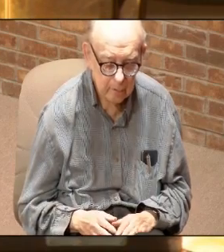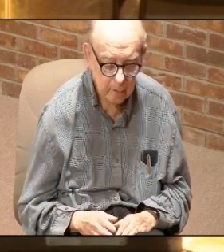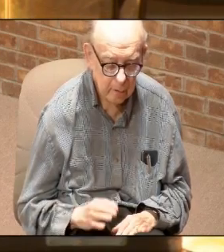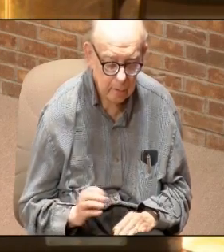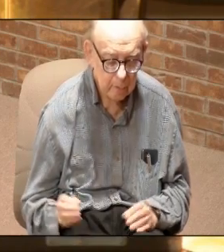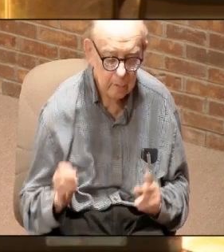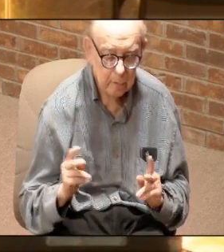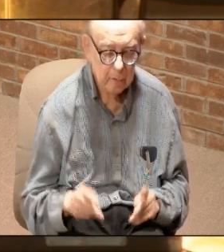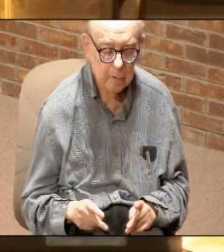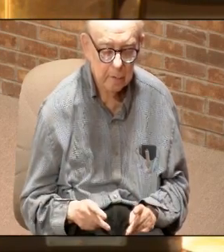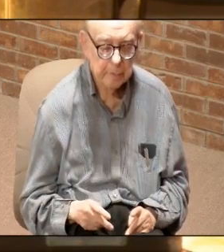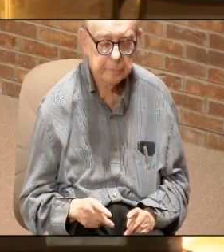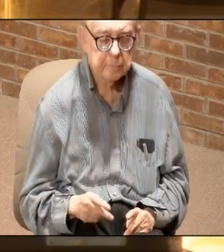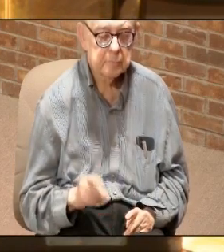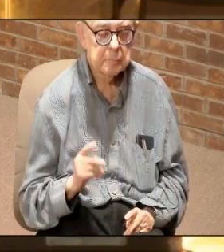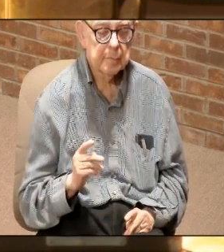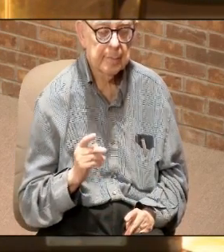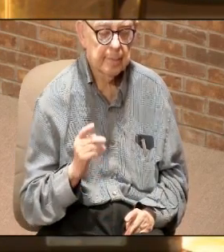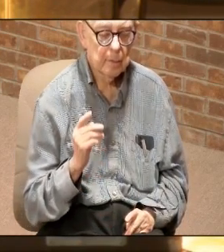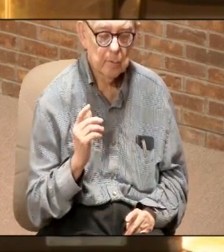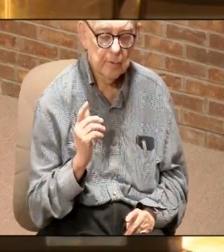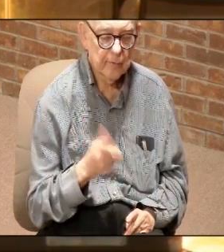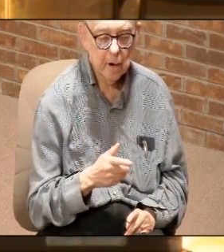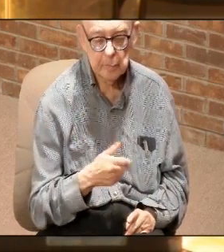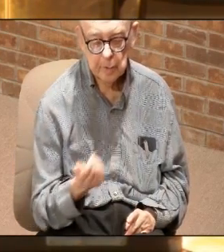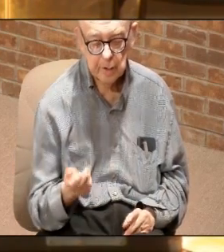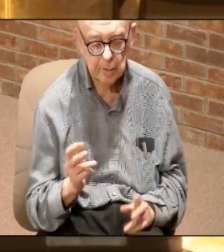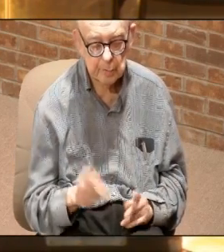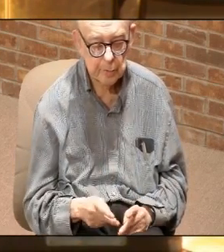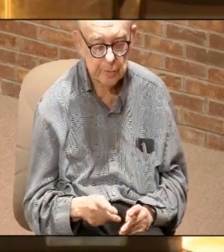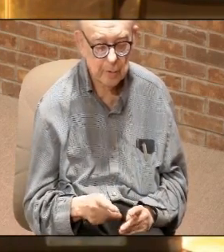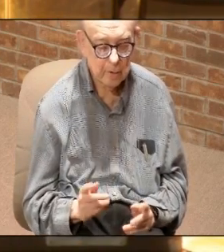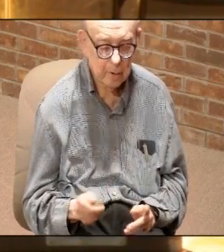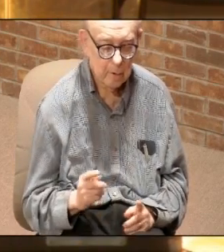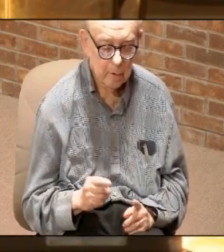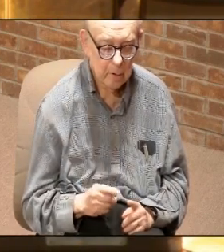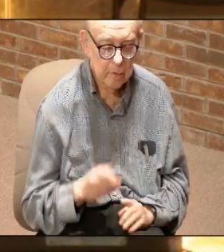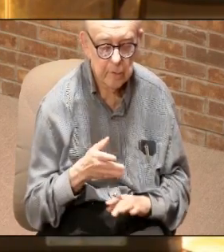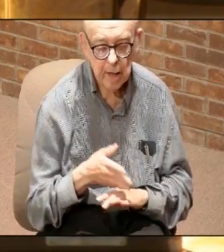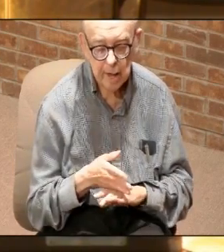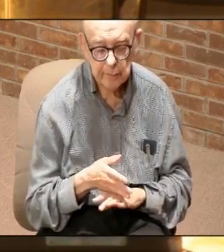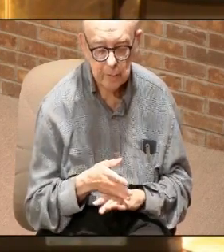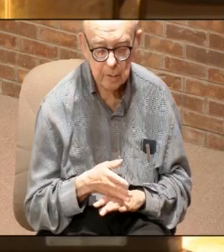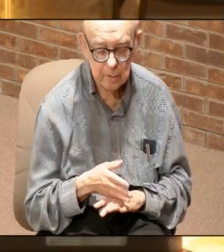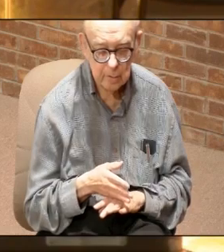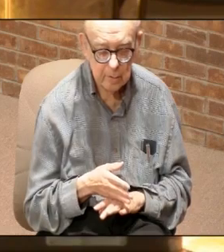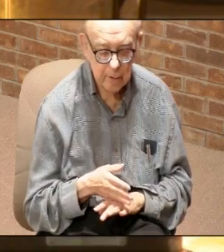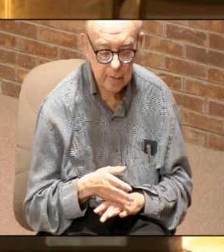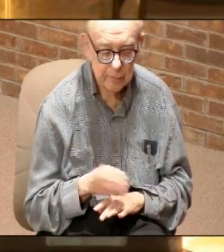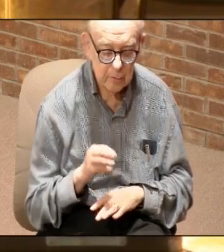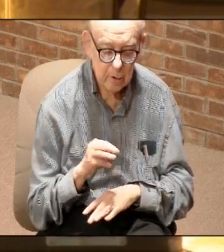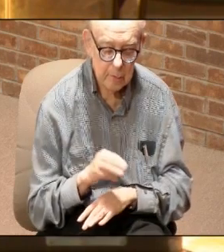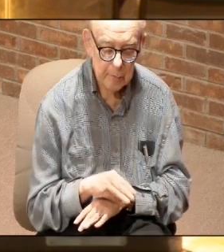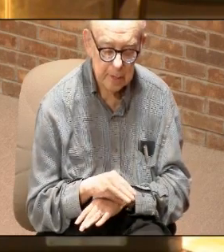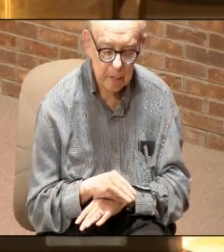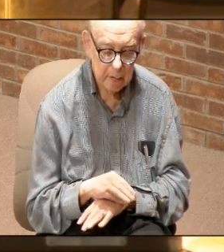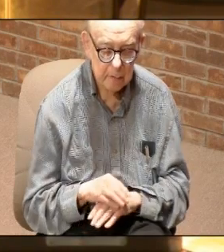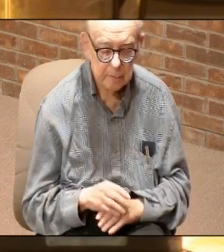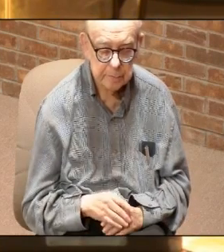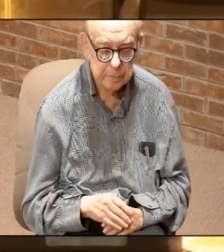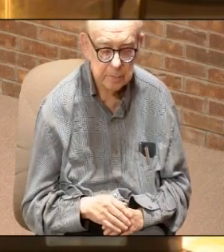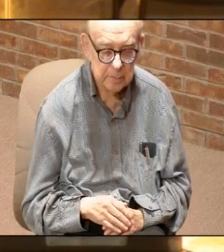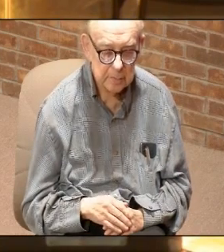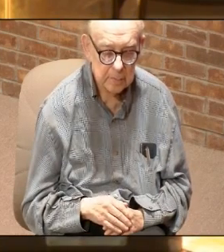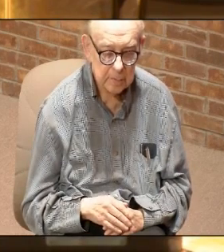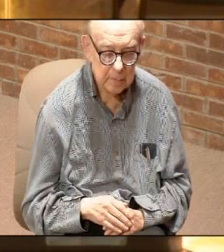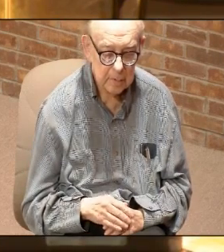And nobody would fire upon the other enemy until after midnight of